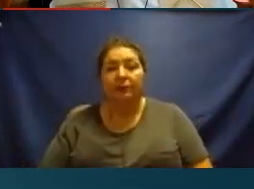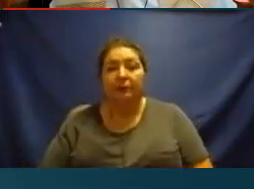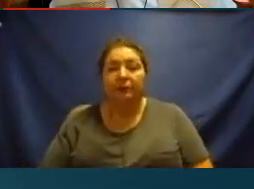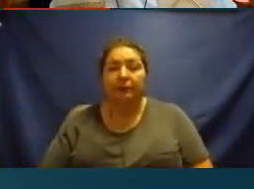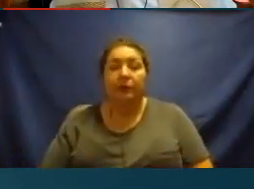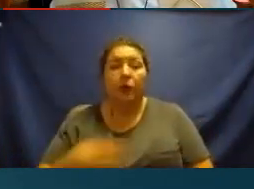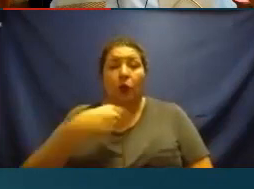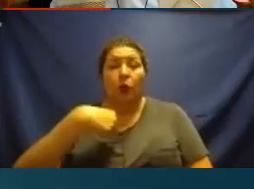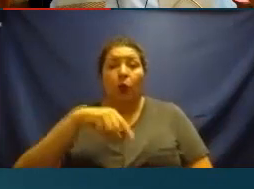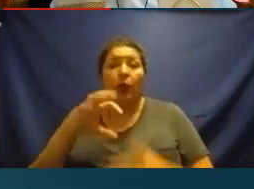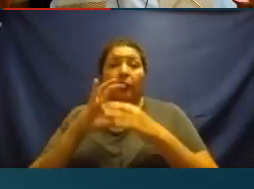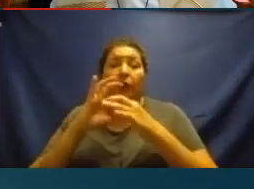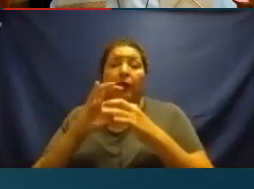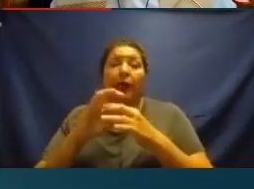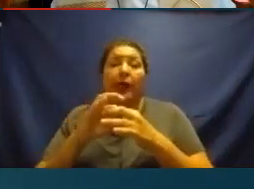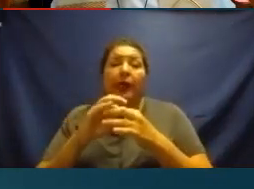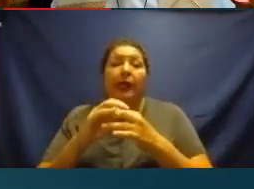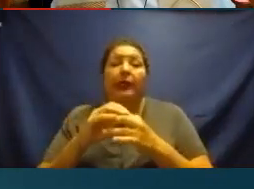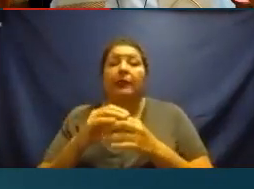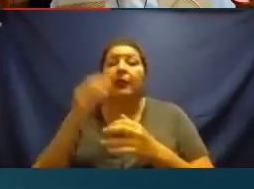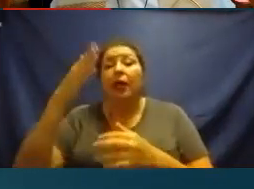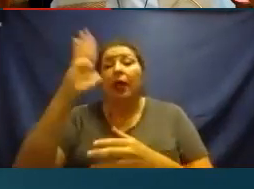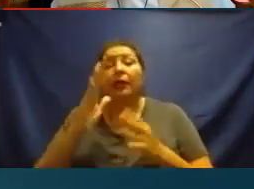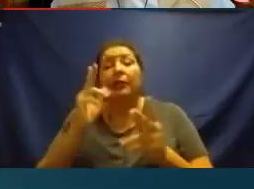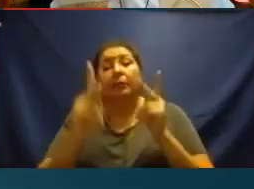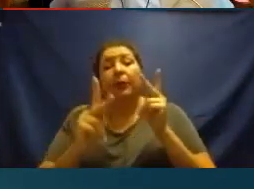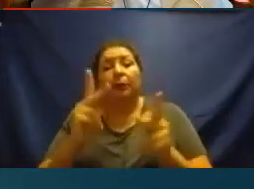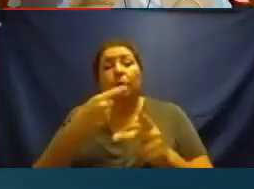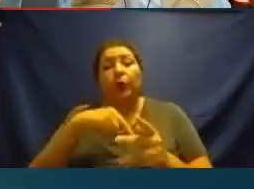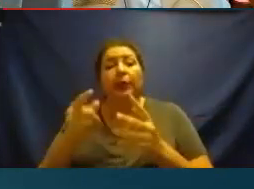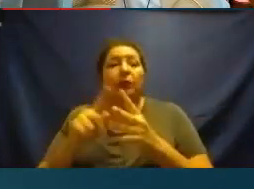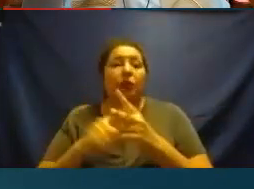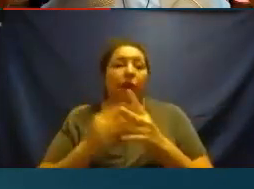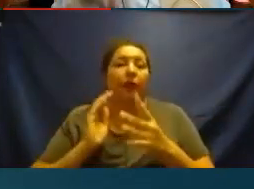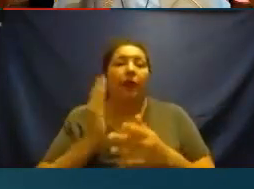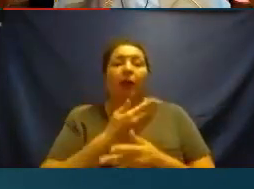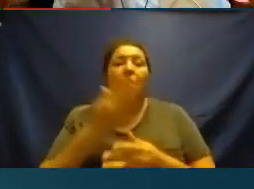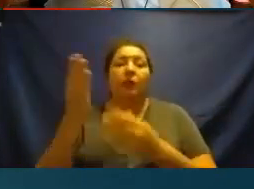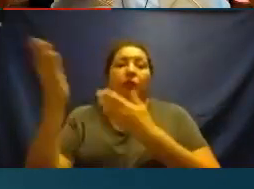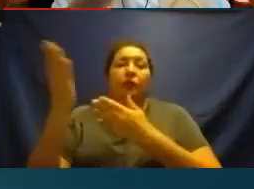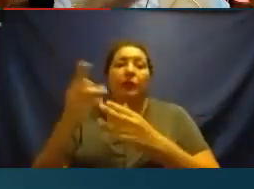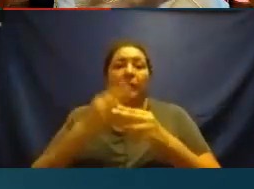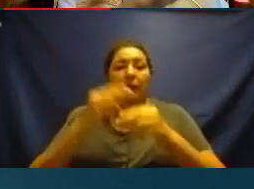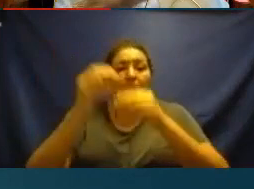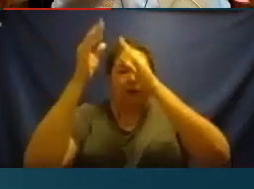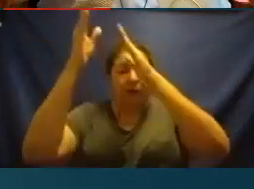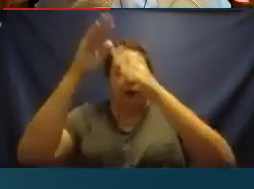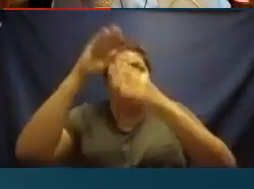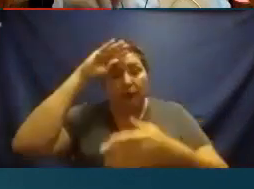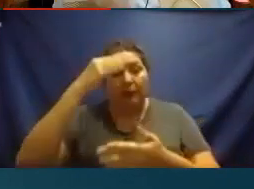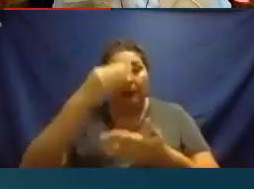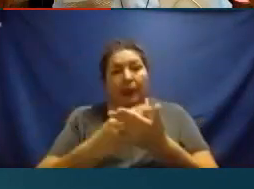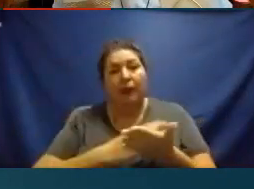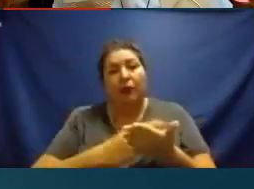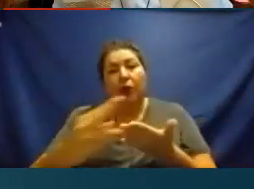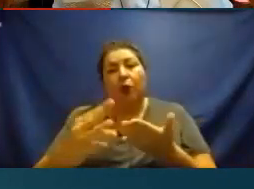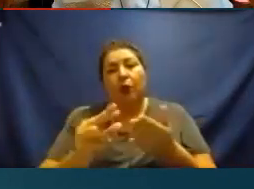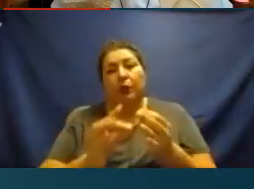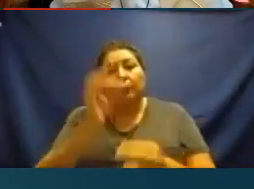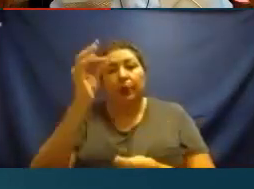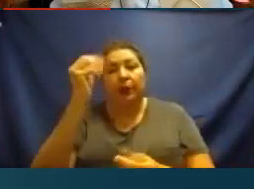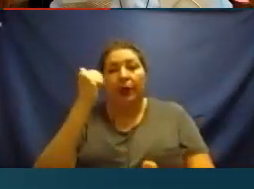We unite as God's people. We begin our service in the name of the Father, and of the Son, and of the Holy